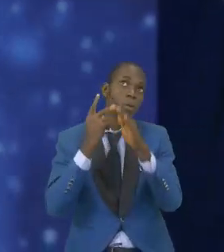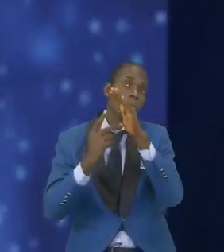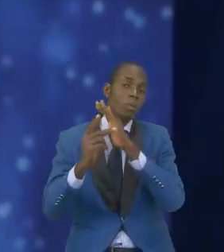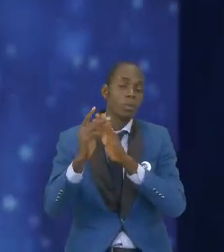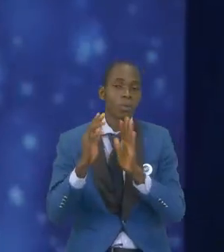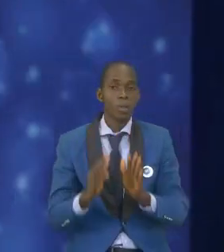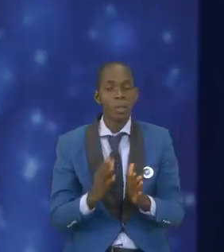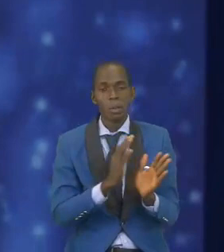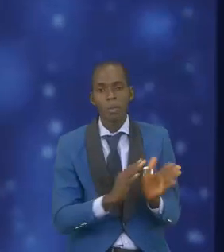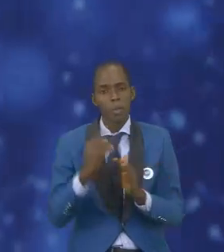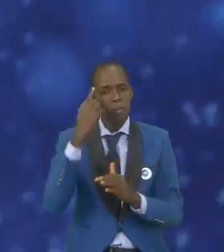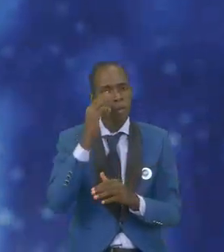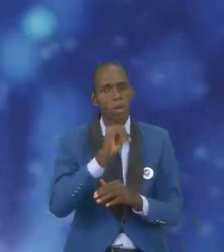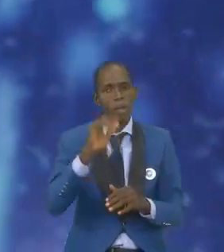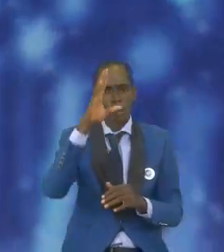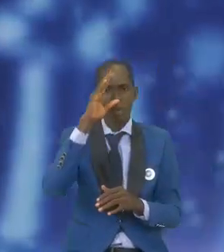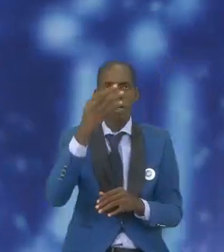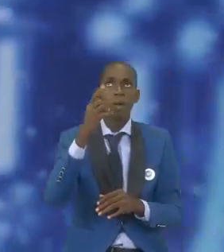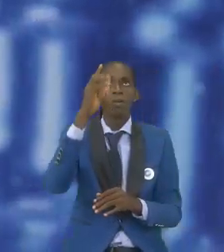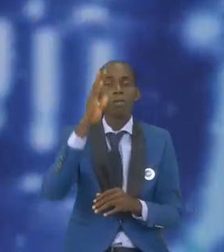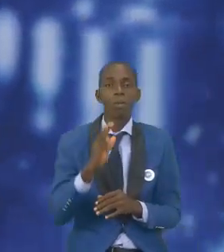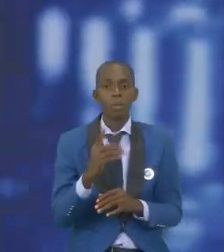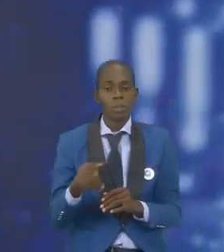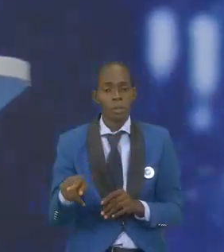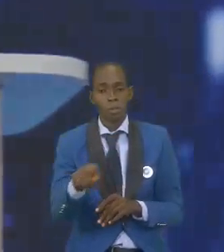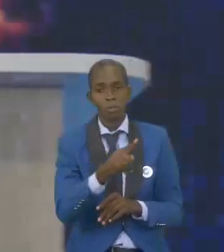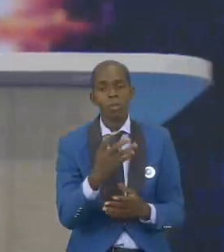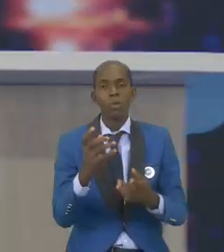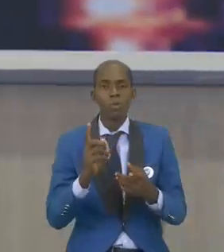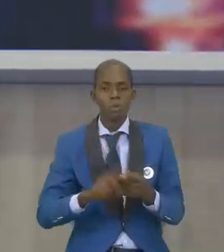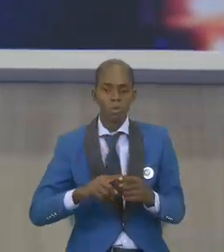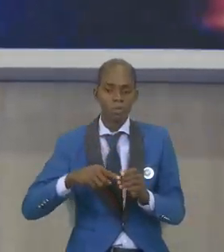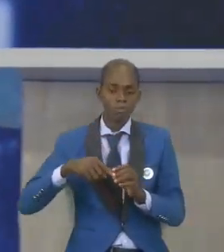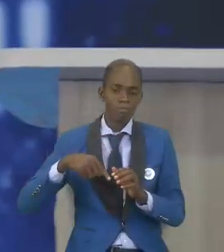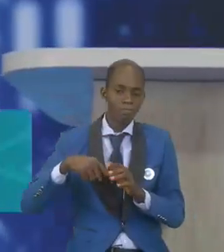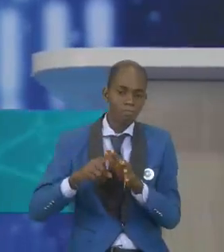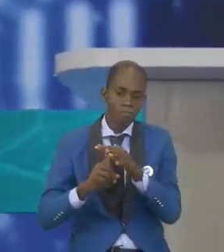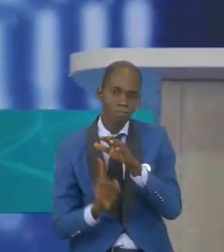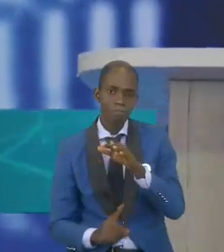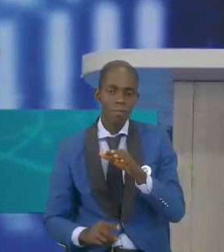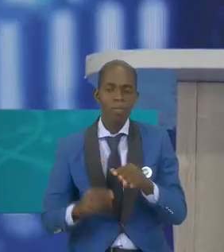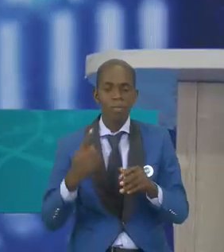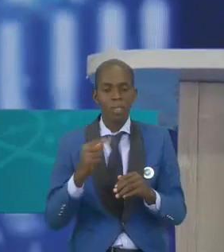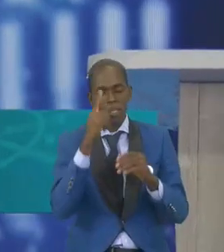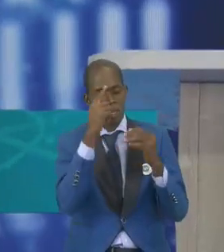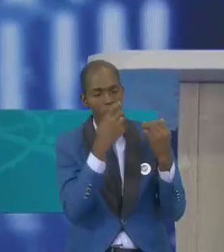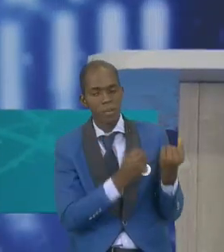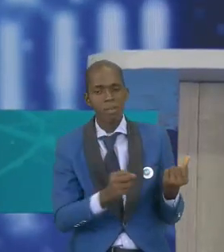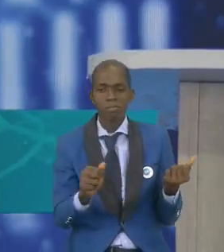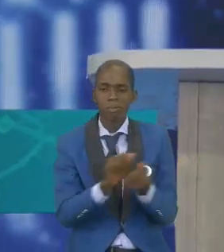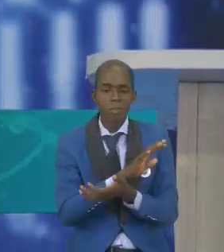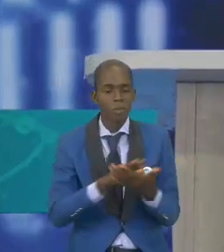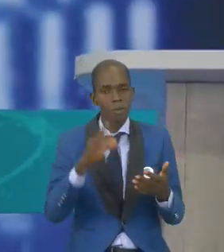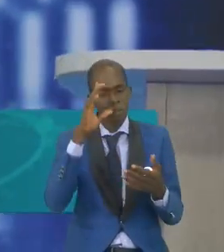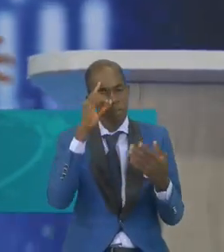man of God. They wanted to sink his faith, destroy his faith, destabilize his